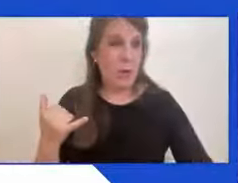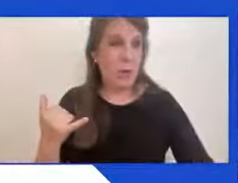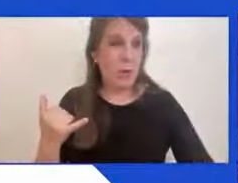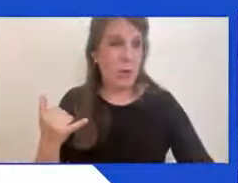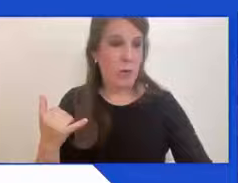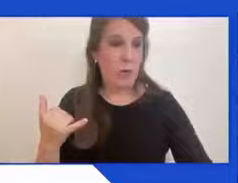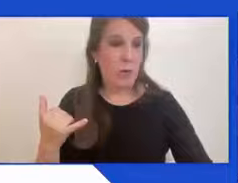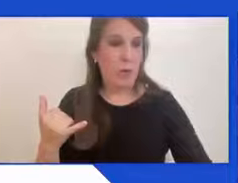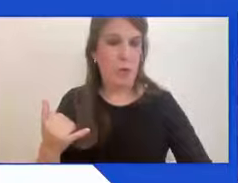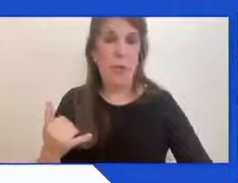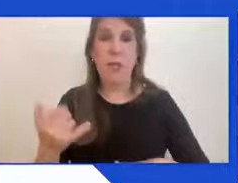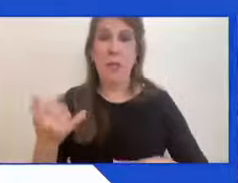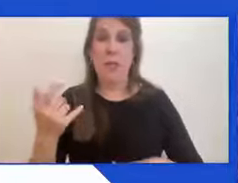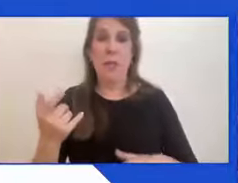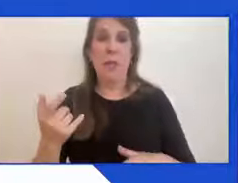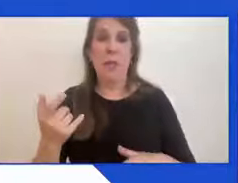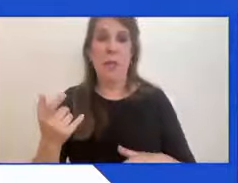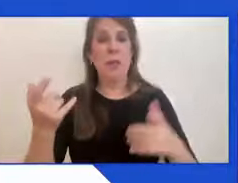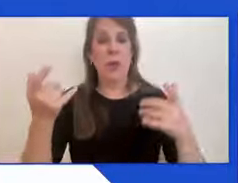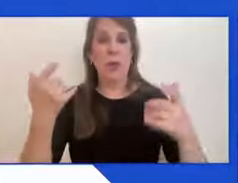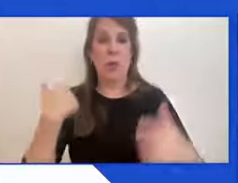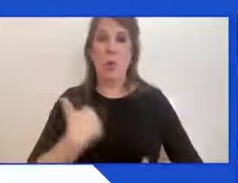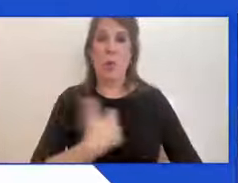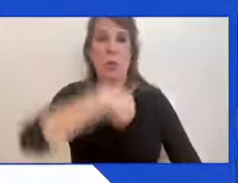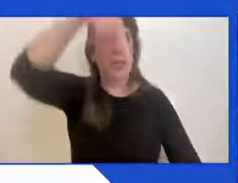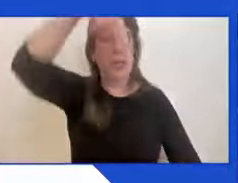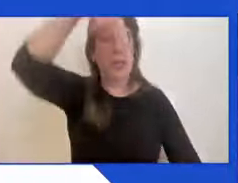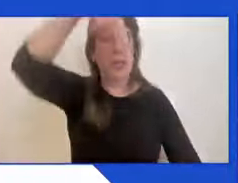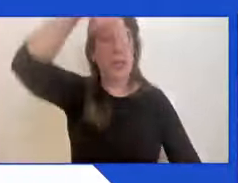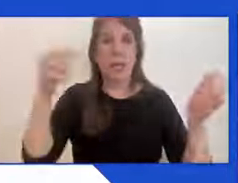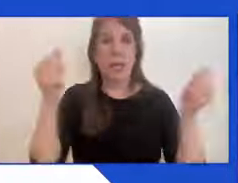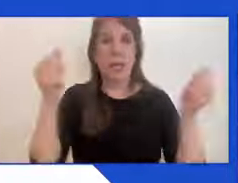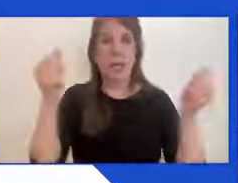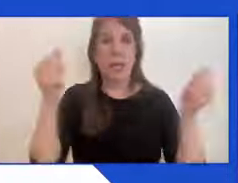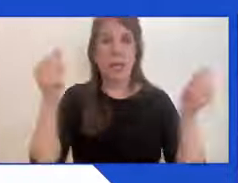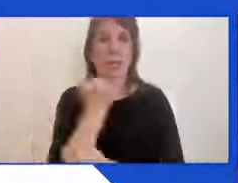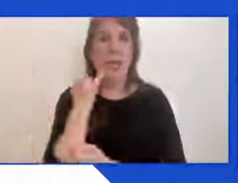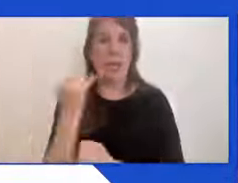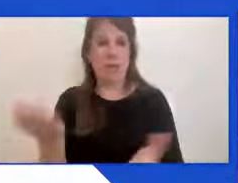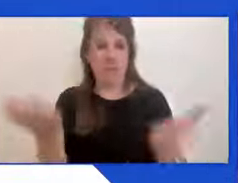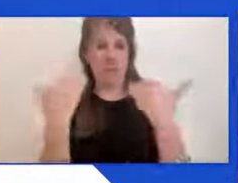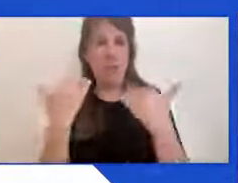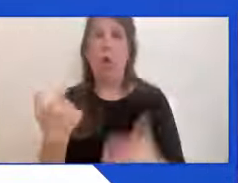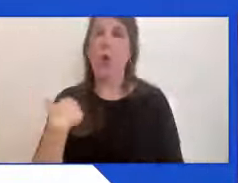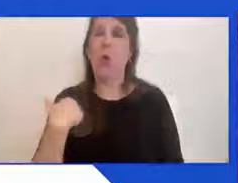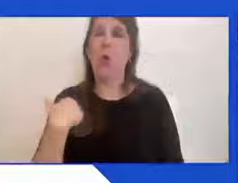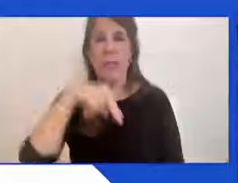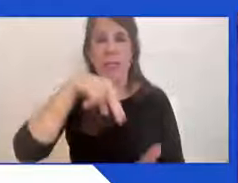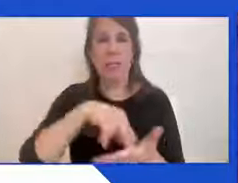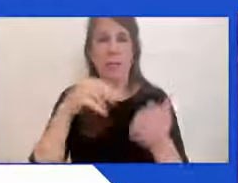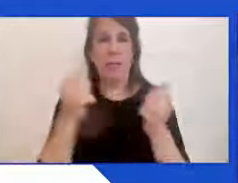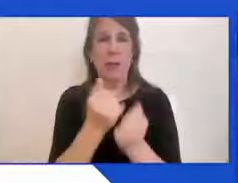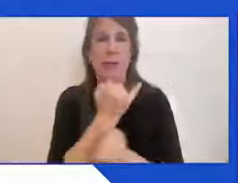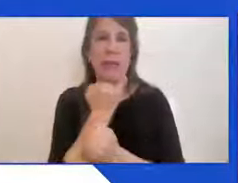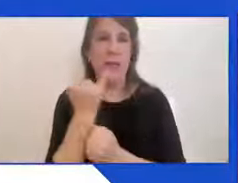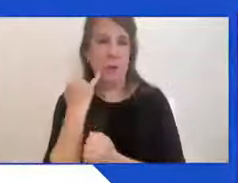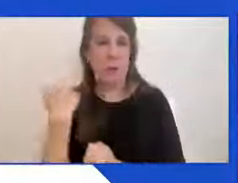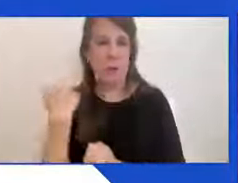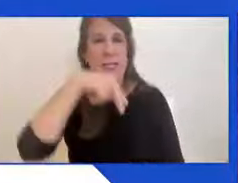We stand with Israel. We stand with Israel.